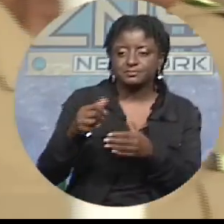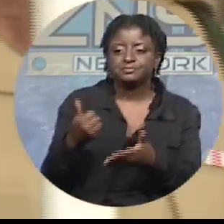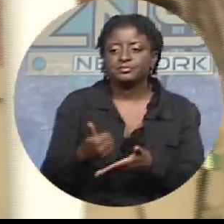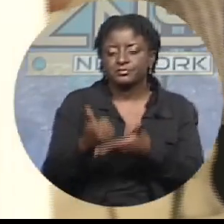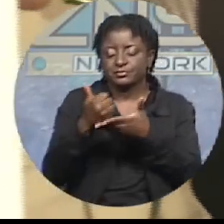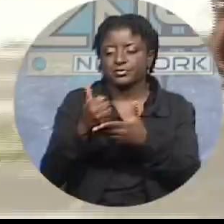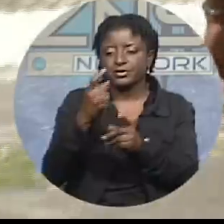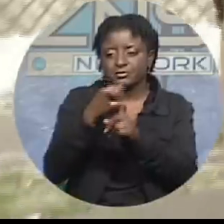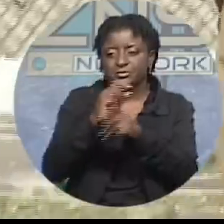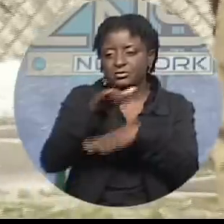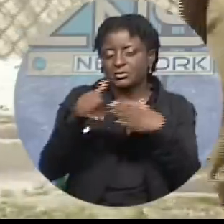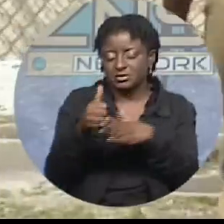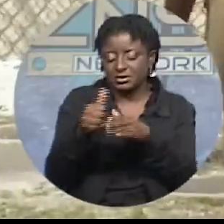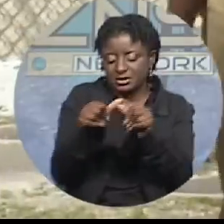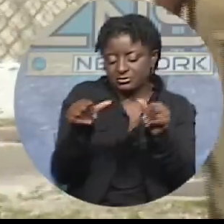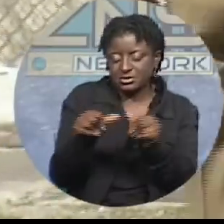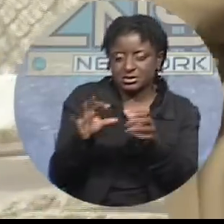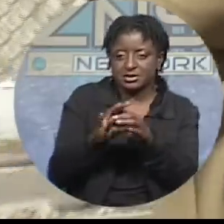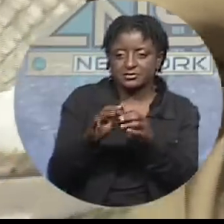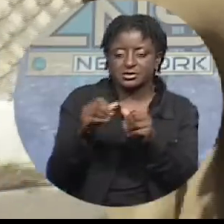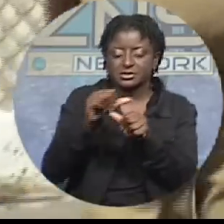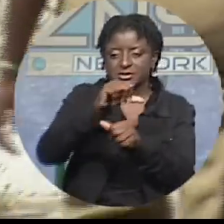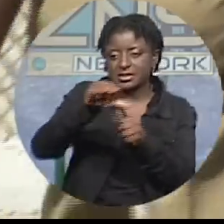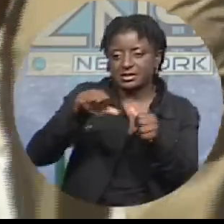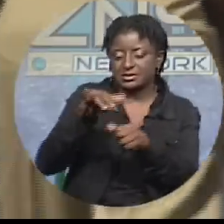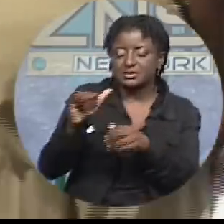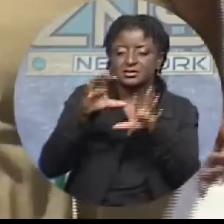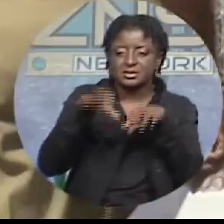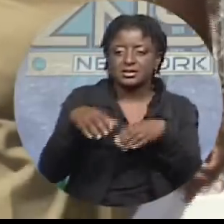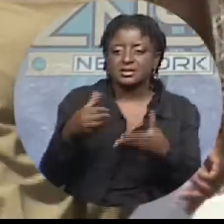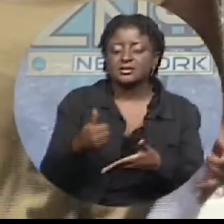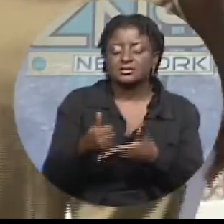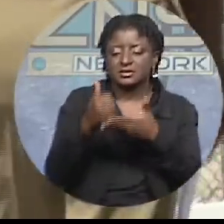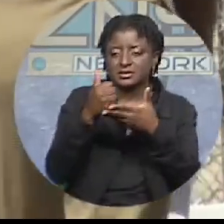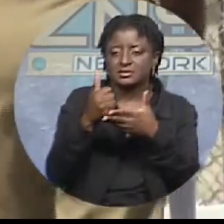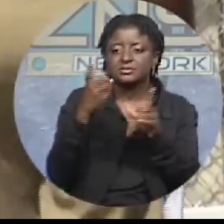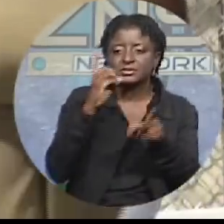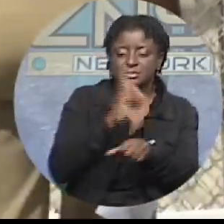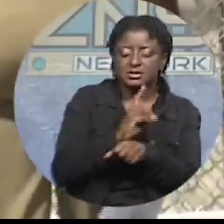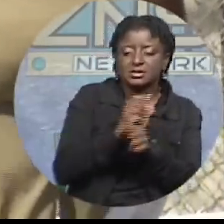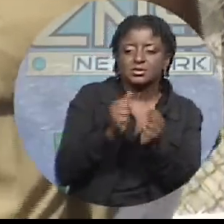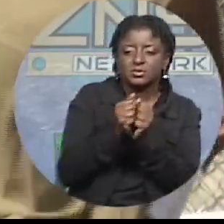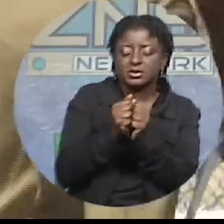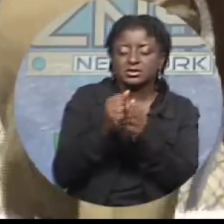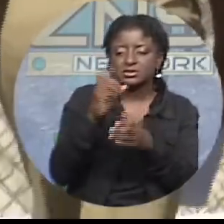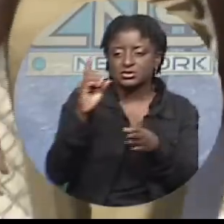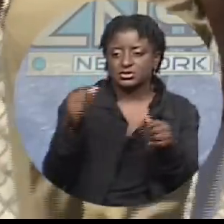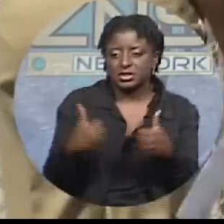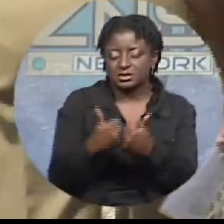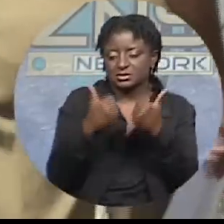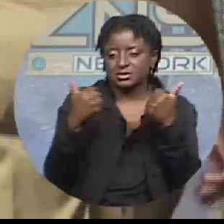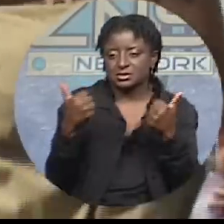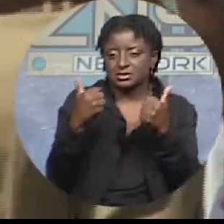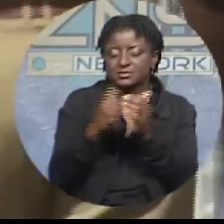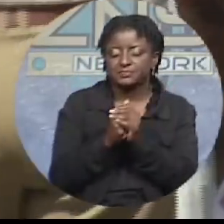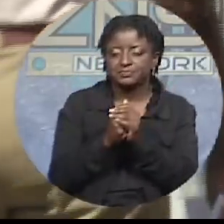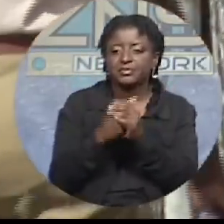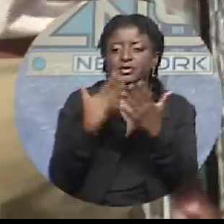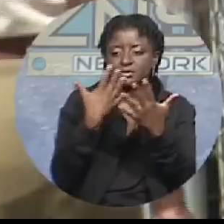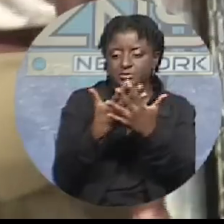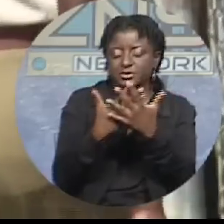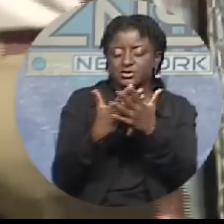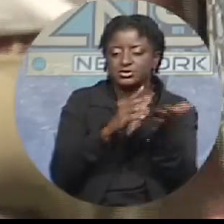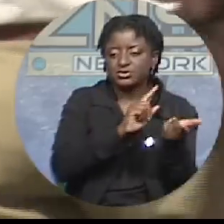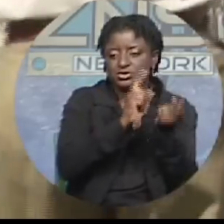facets of society can help address some of the challenges. In the meantime, with the prison shifting its attention from punishment to